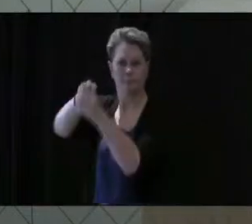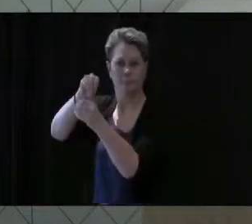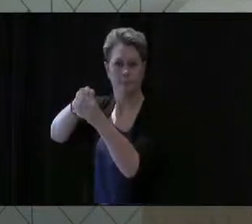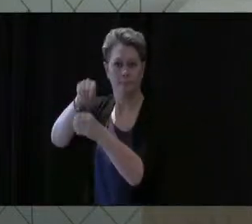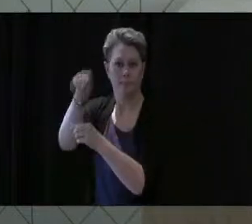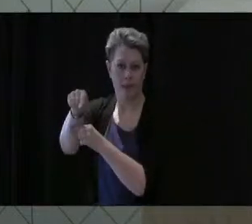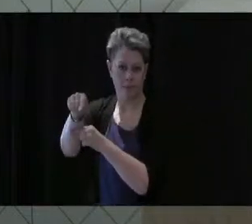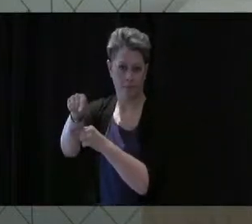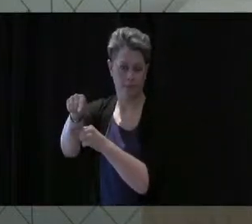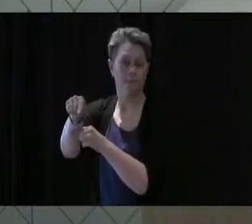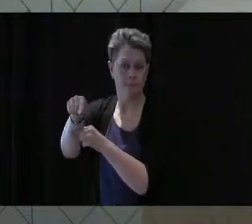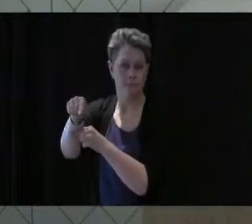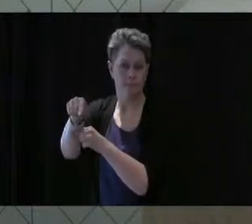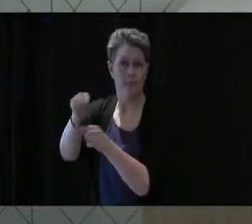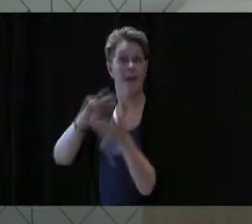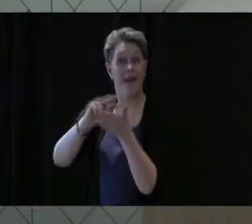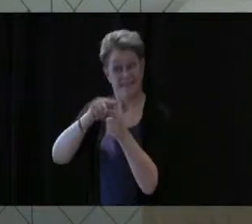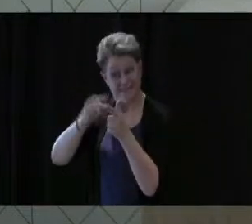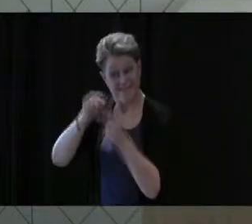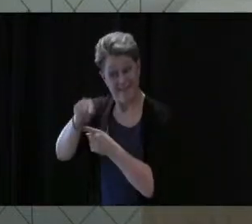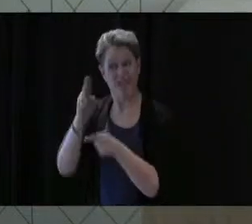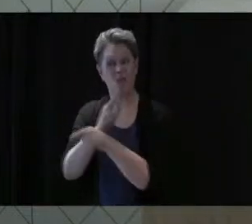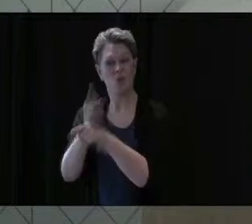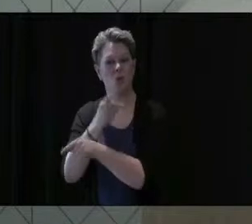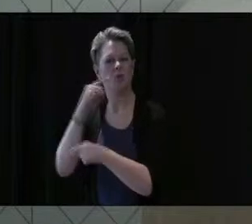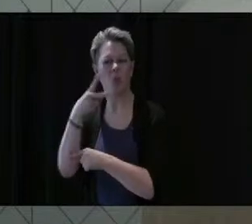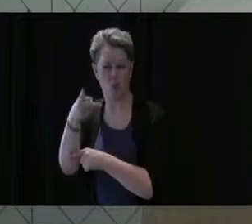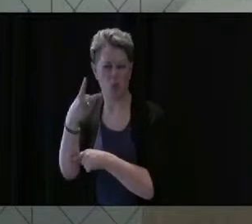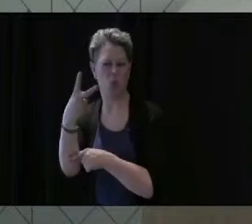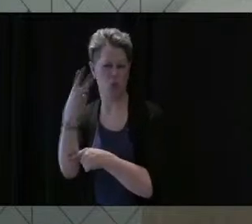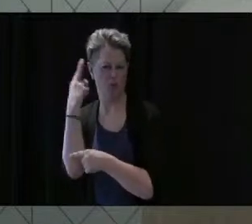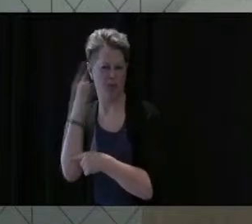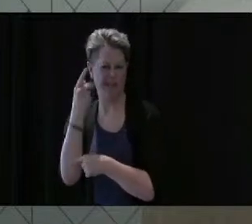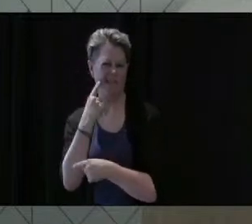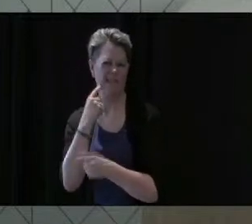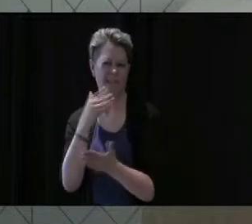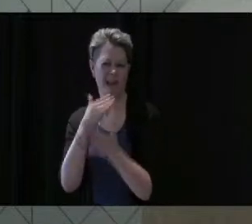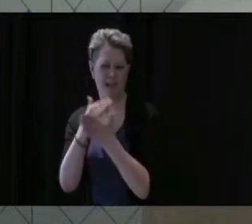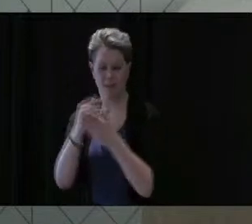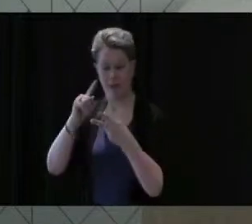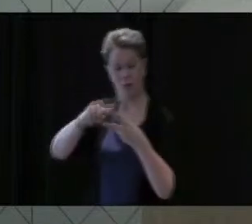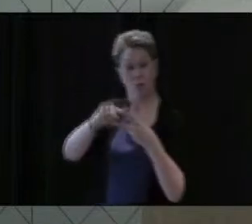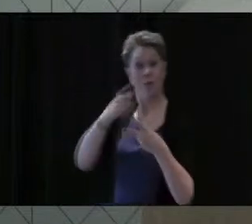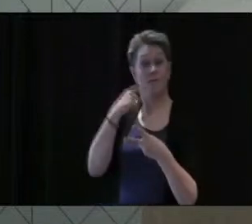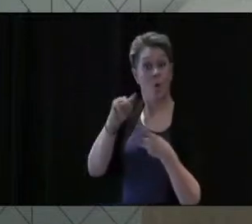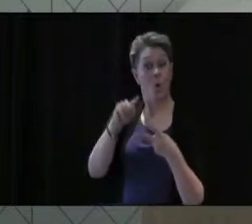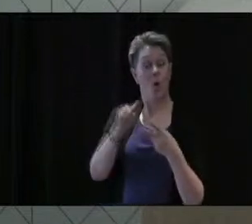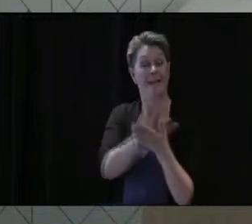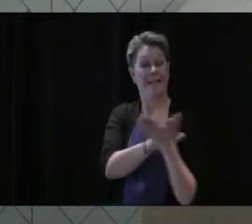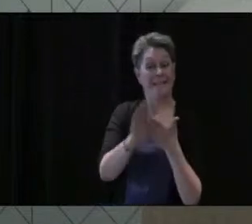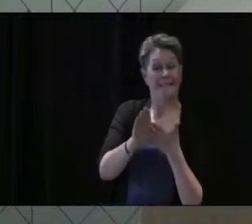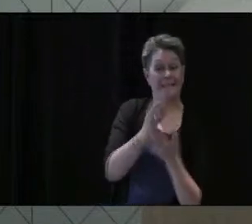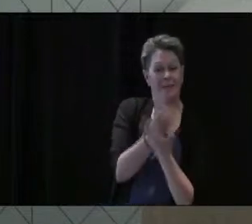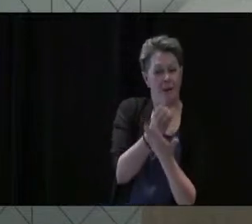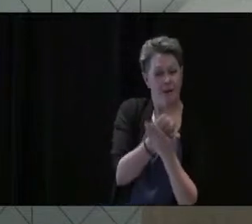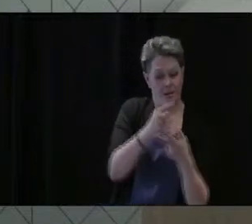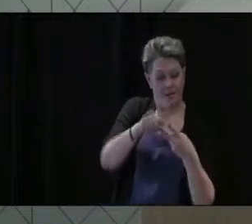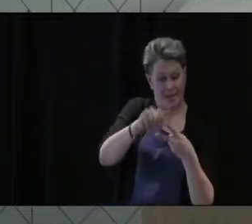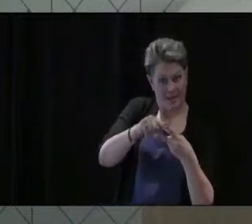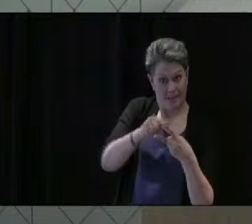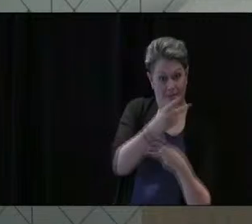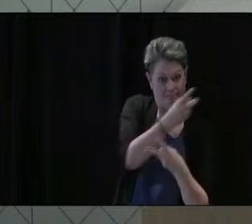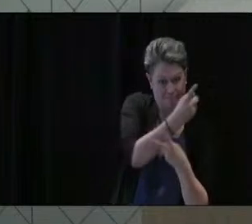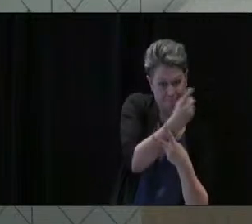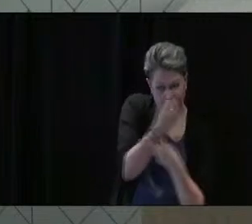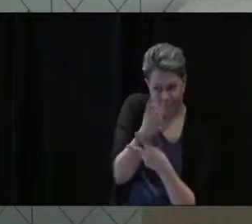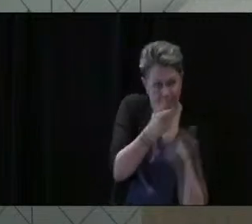will then be used for those two purposes: to power the green economy transition, including the attraction of sources